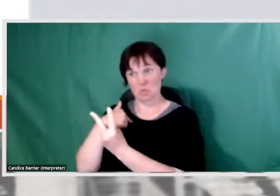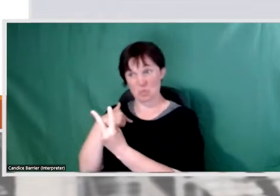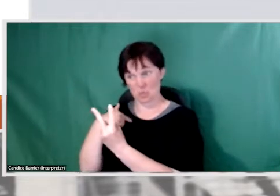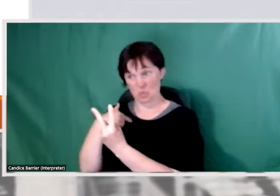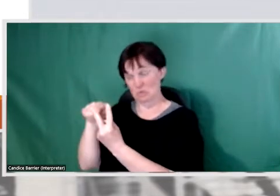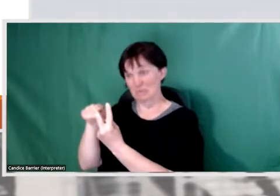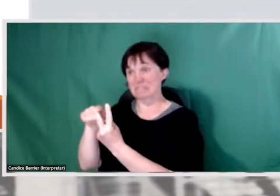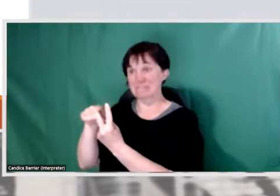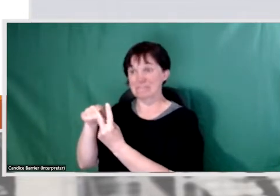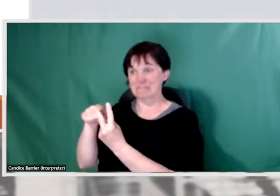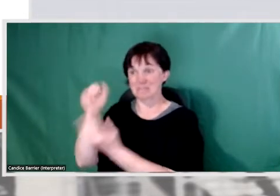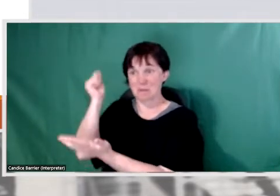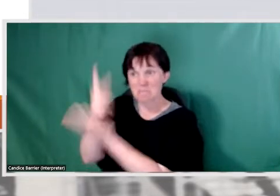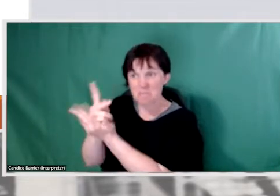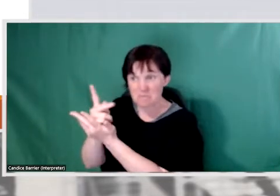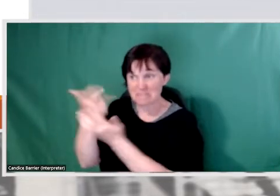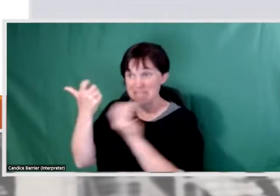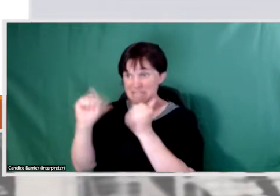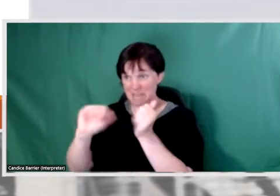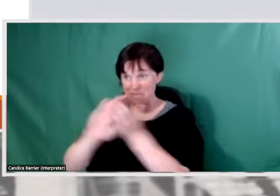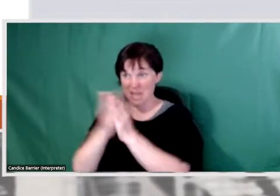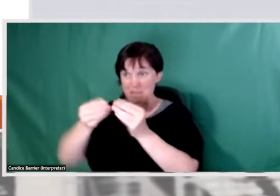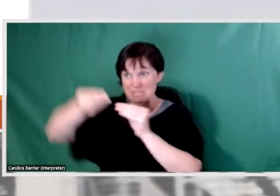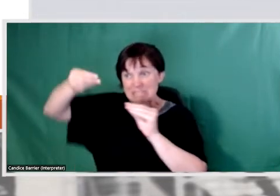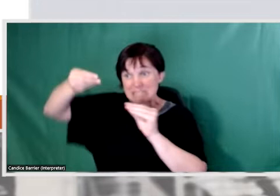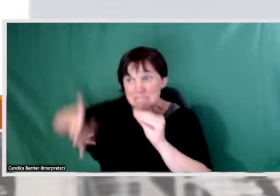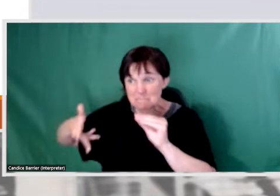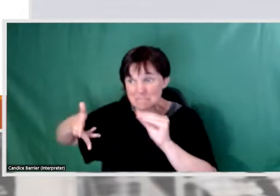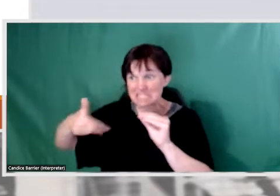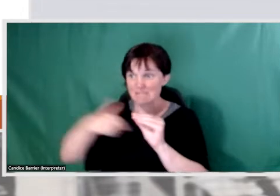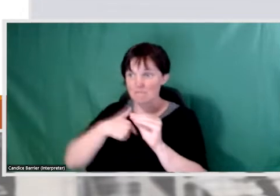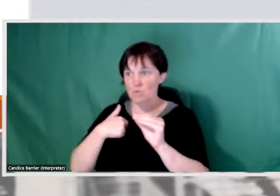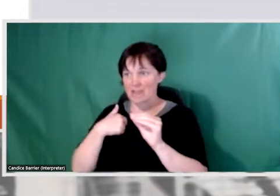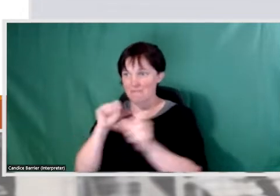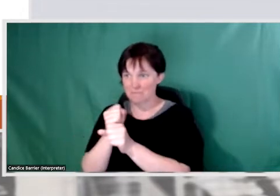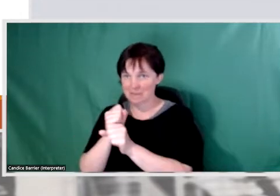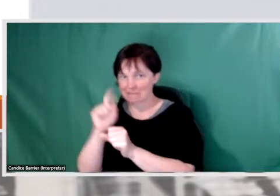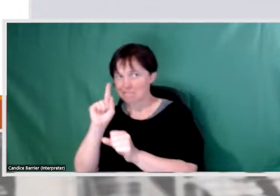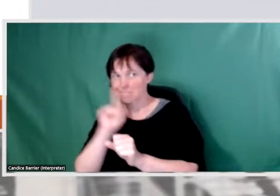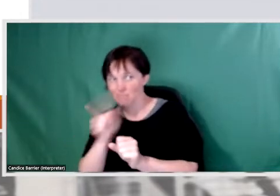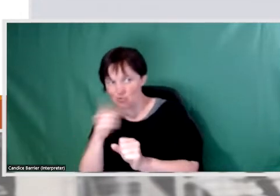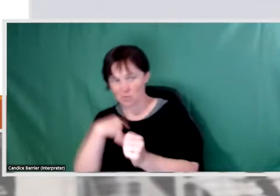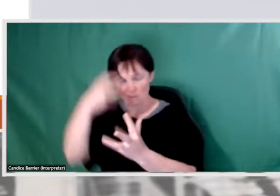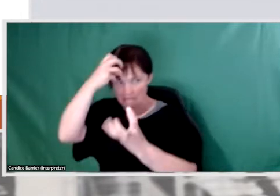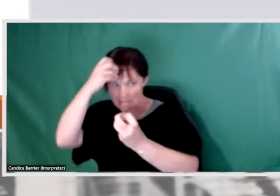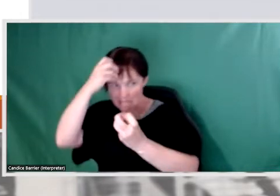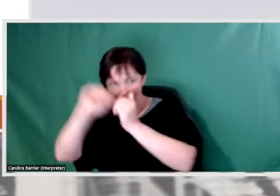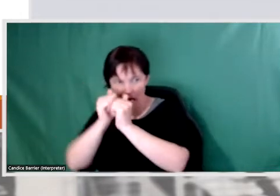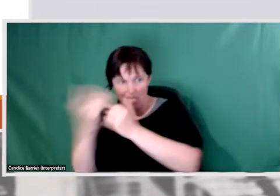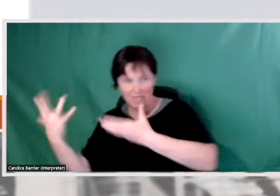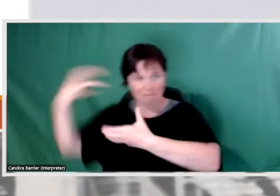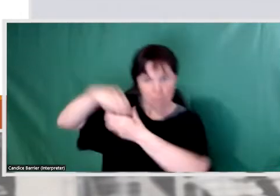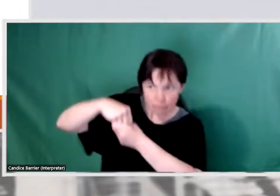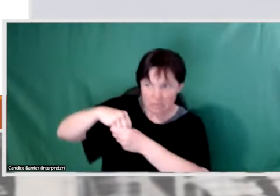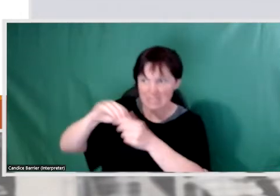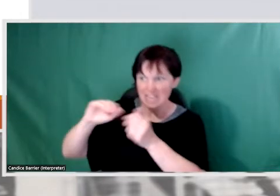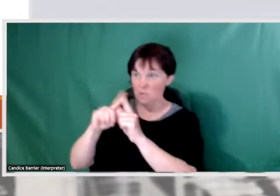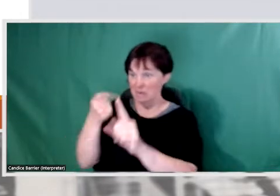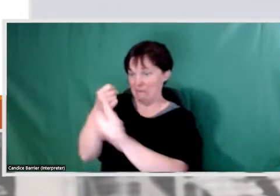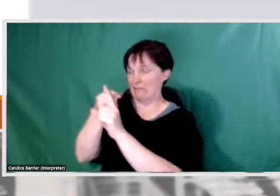improvements can get very expensive. We want to be thoughtful about how we make those interjections, and so we take a look at those, and when it reaches that